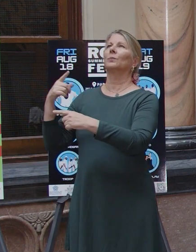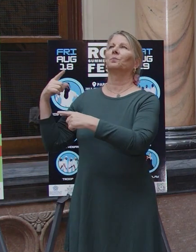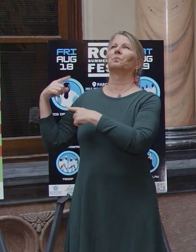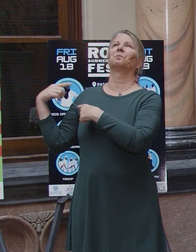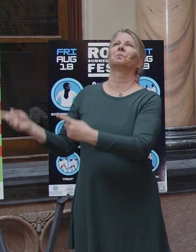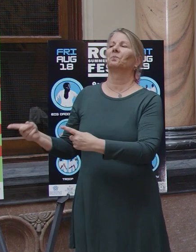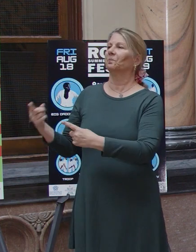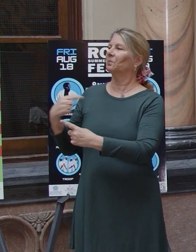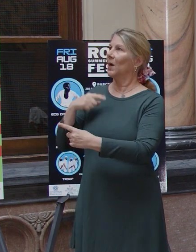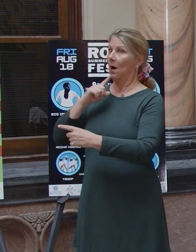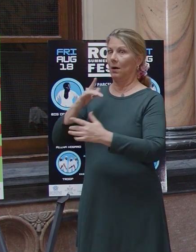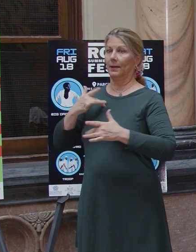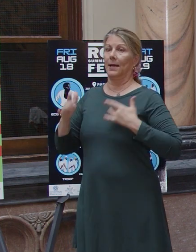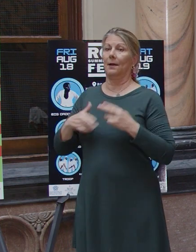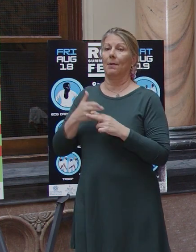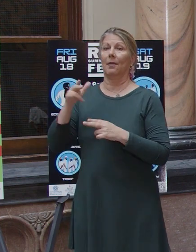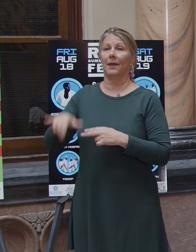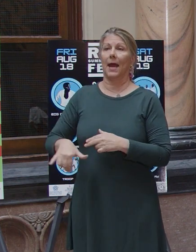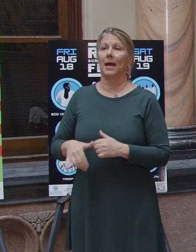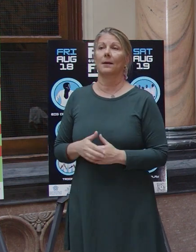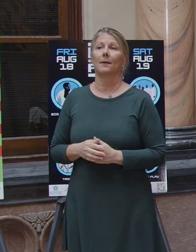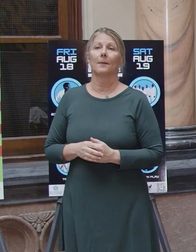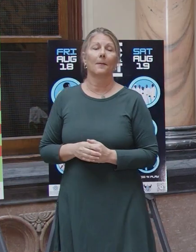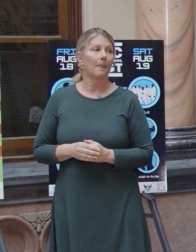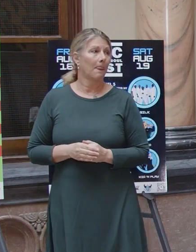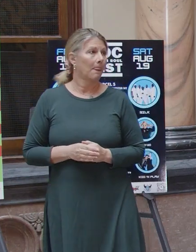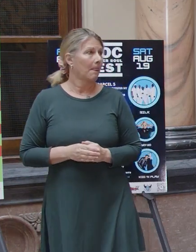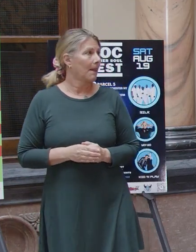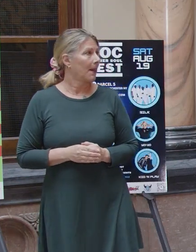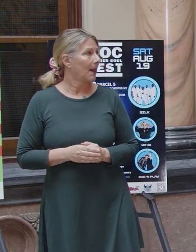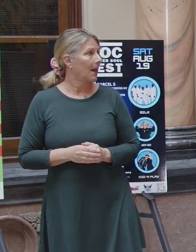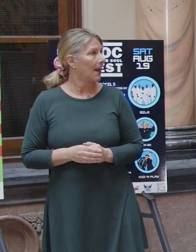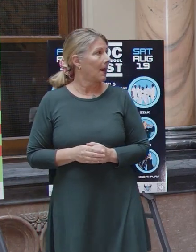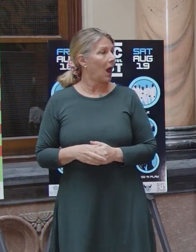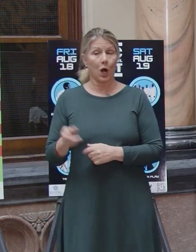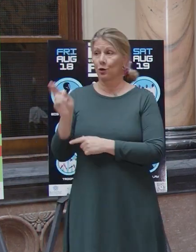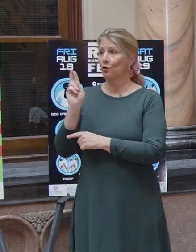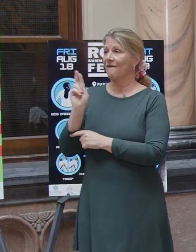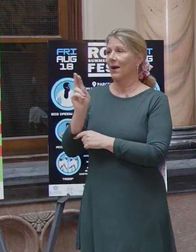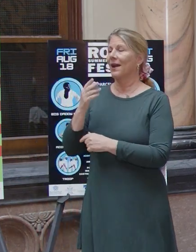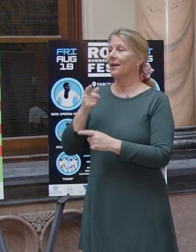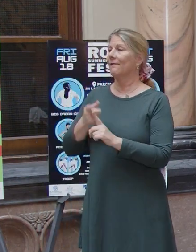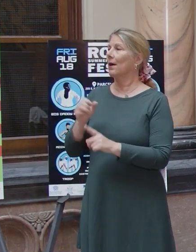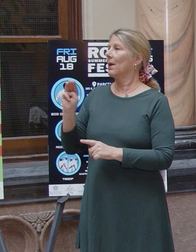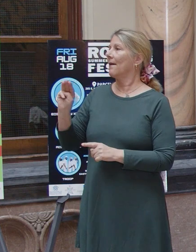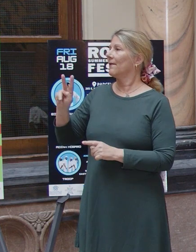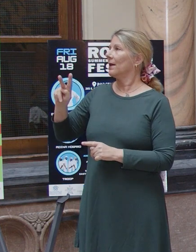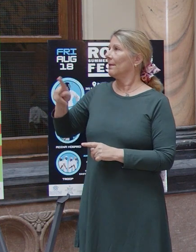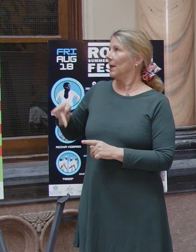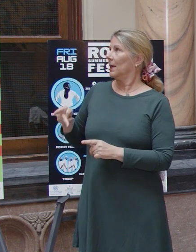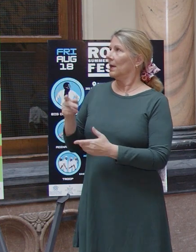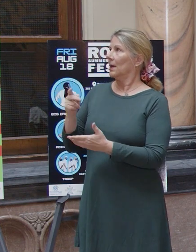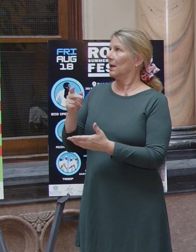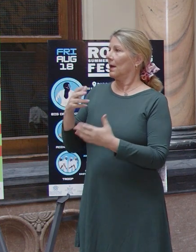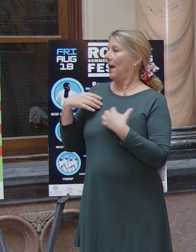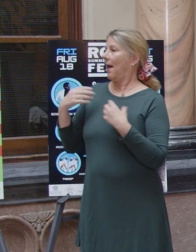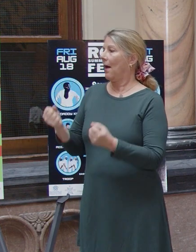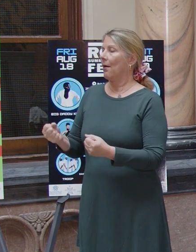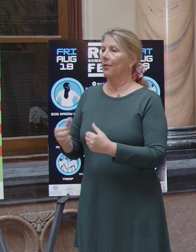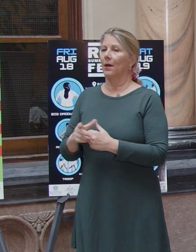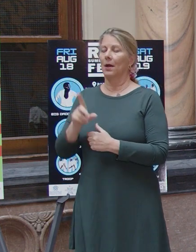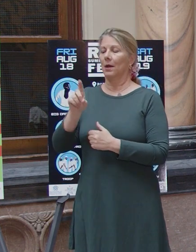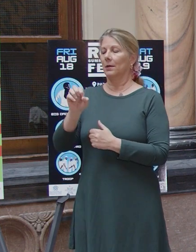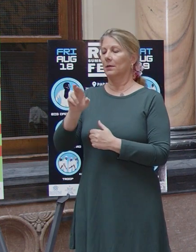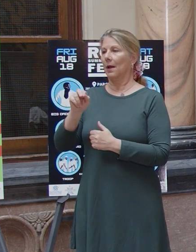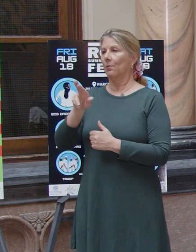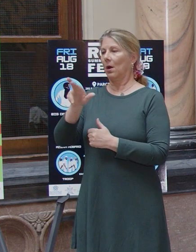excited about that. So I want to have our good friend from MVP Health, I'm going to have Mrs. Deborah Brundage to